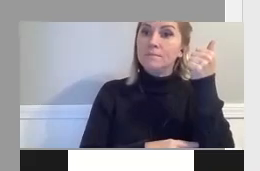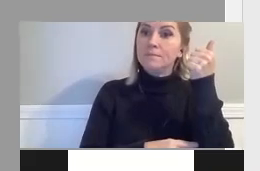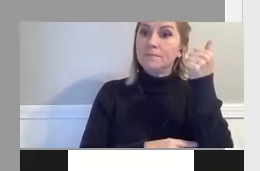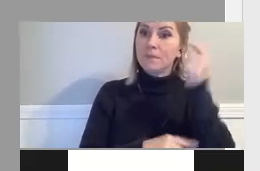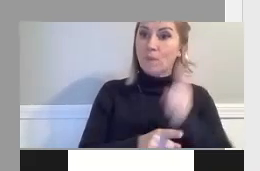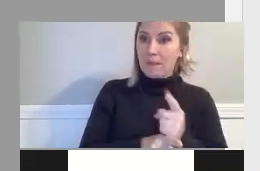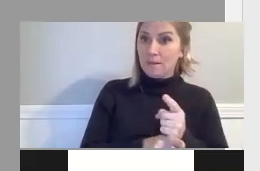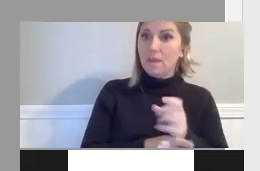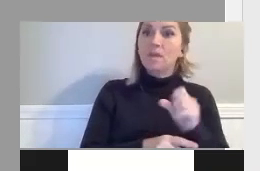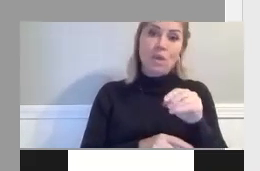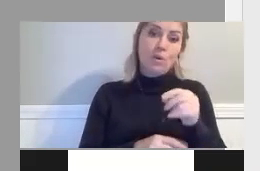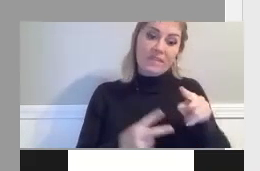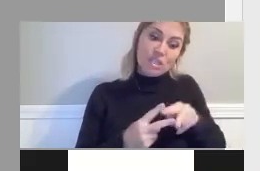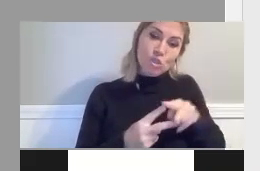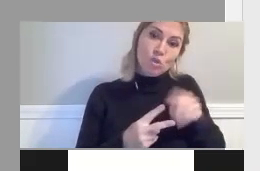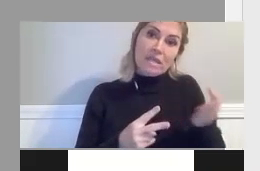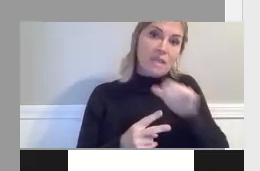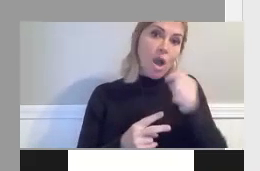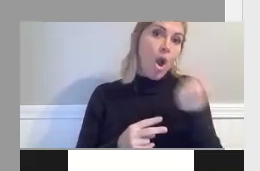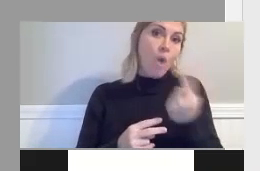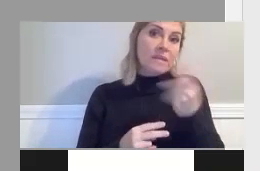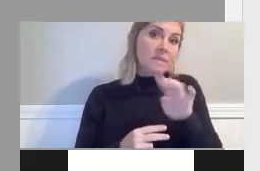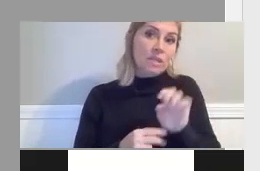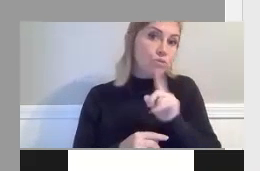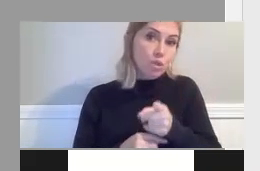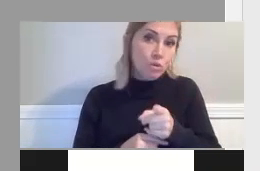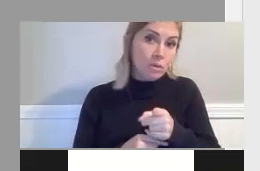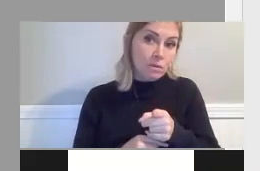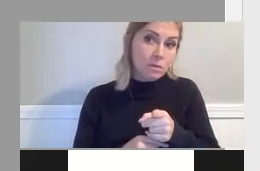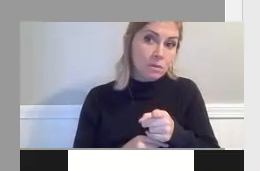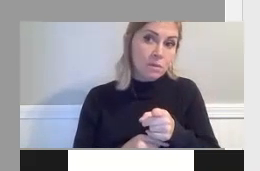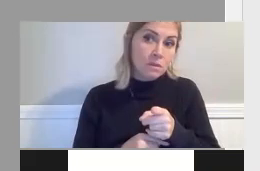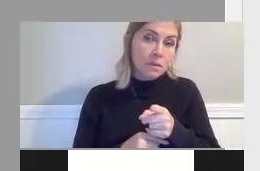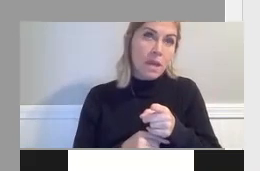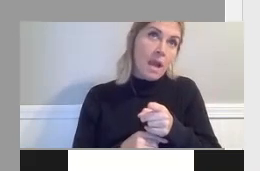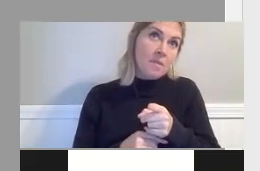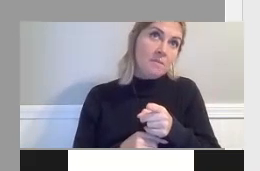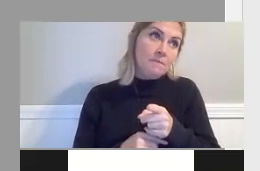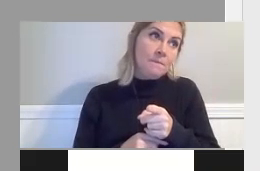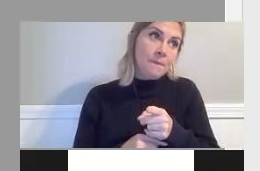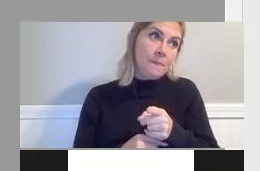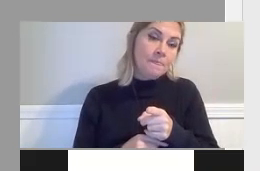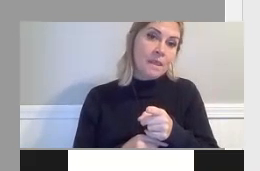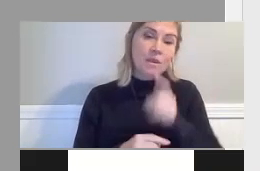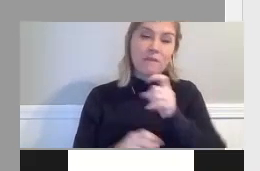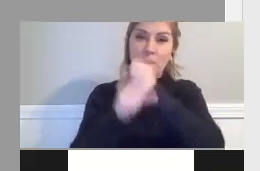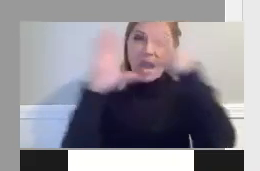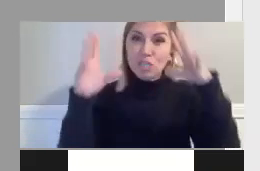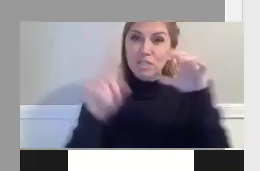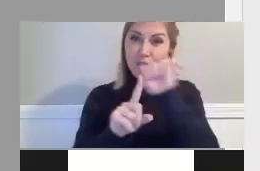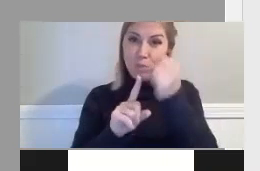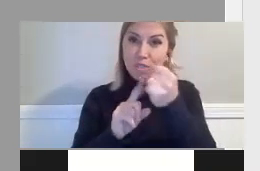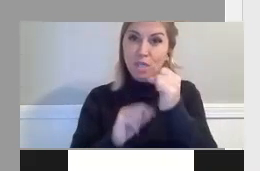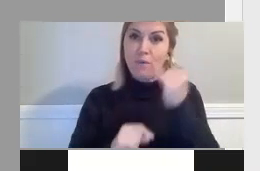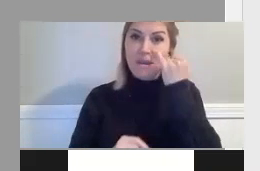Right? These two things might not always be true. You need to imagine a scenario where if